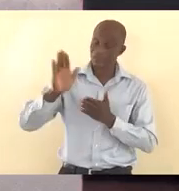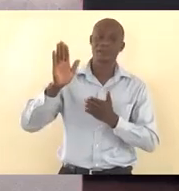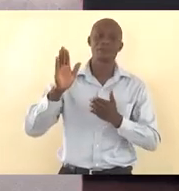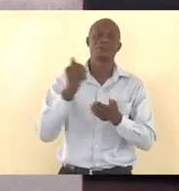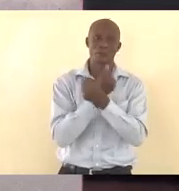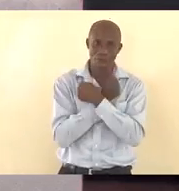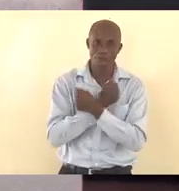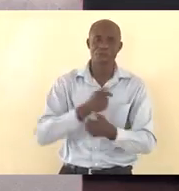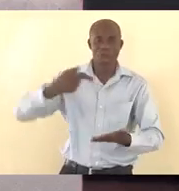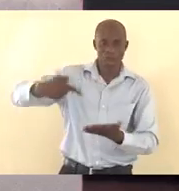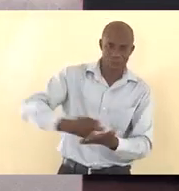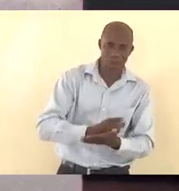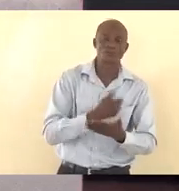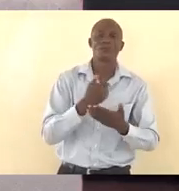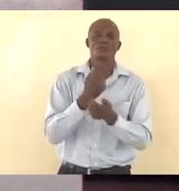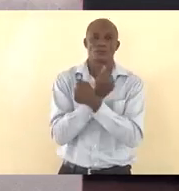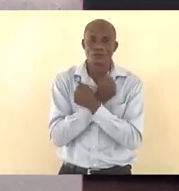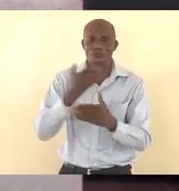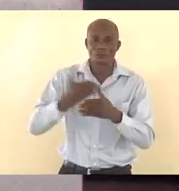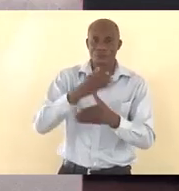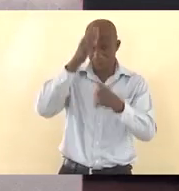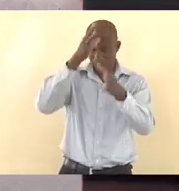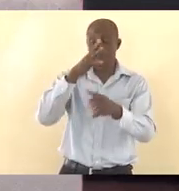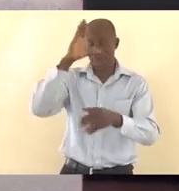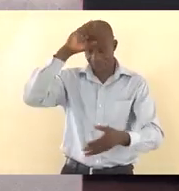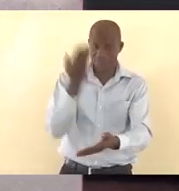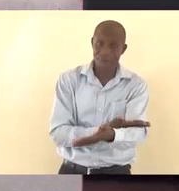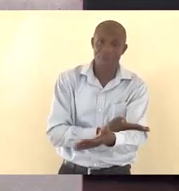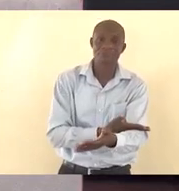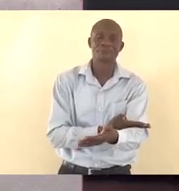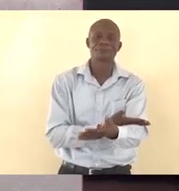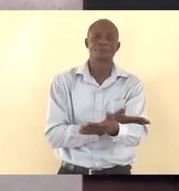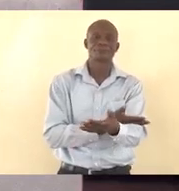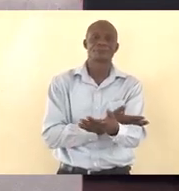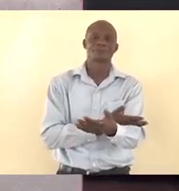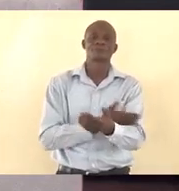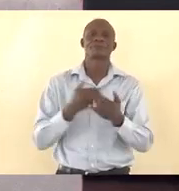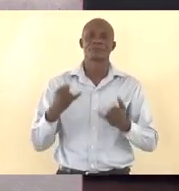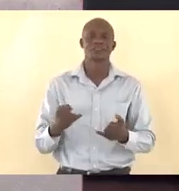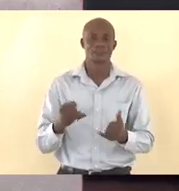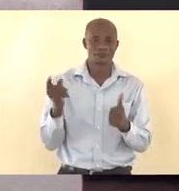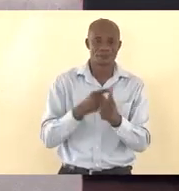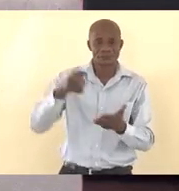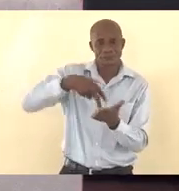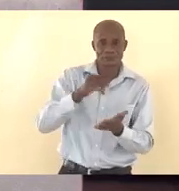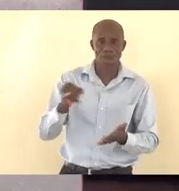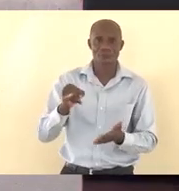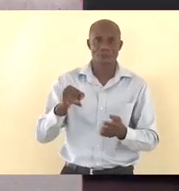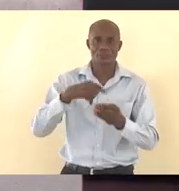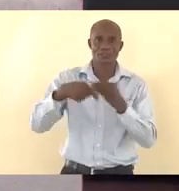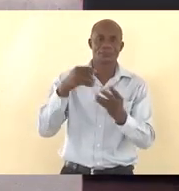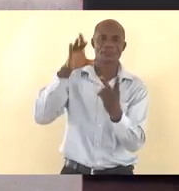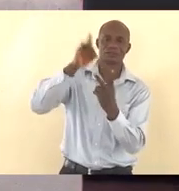yes, alludes to it. The love between the Father and the Son, which he shares with his followers. Now the first